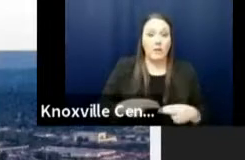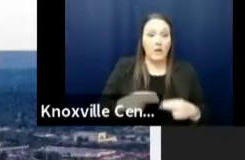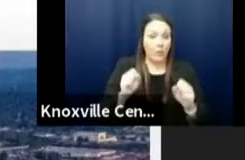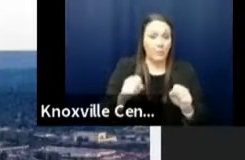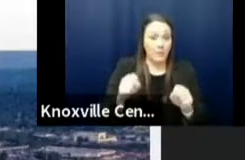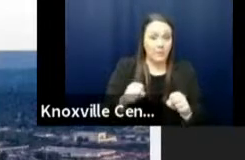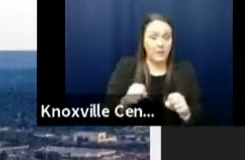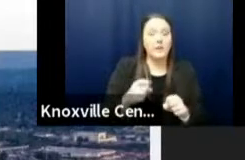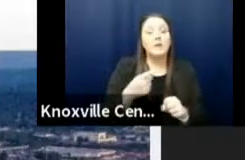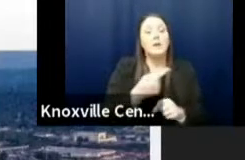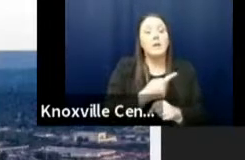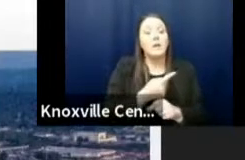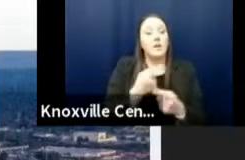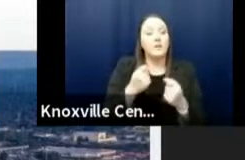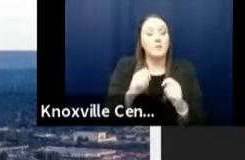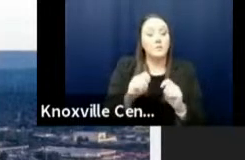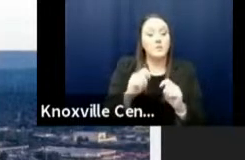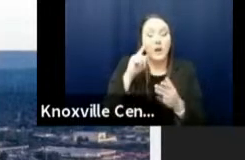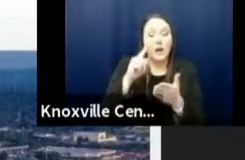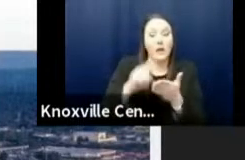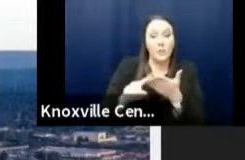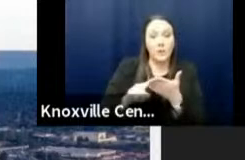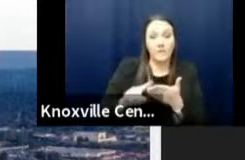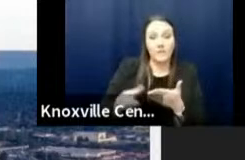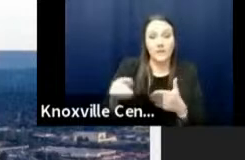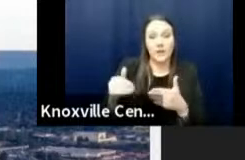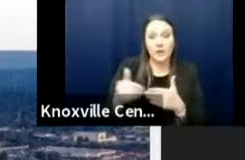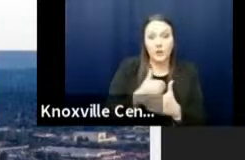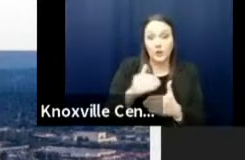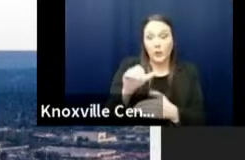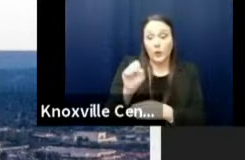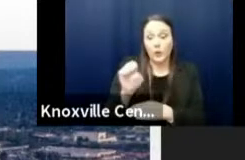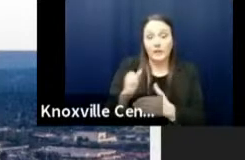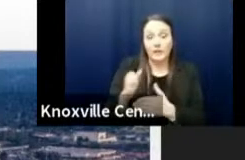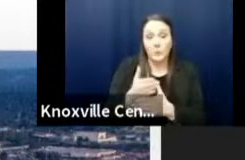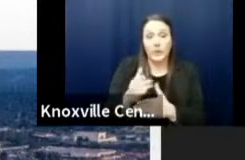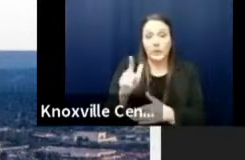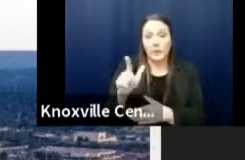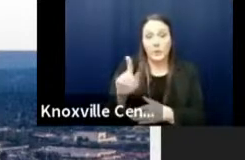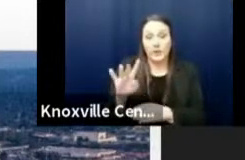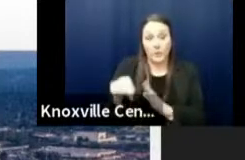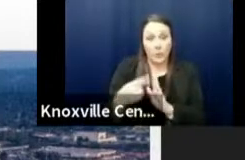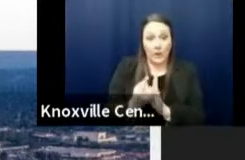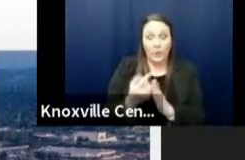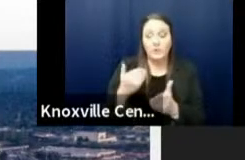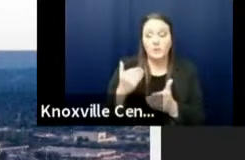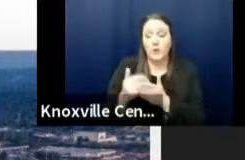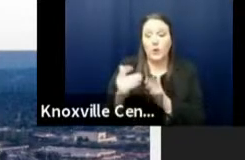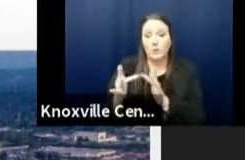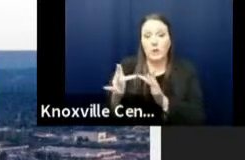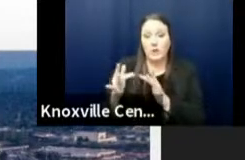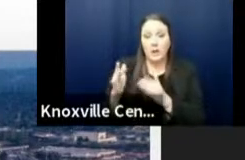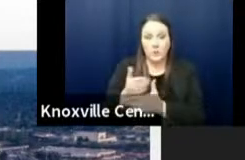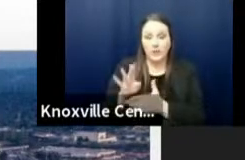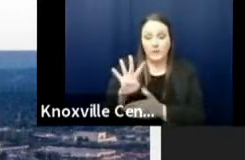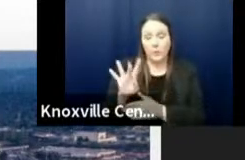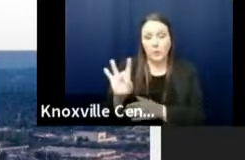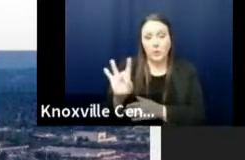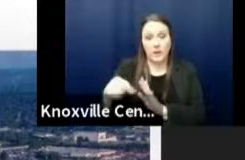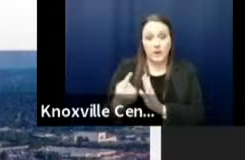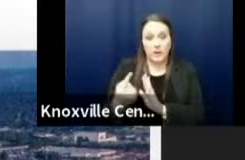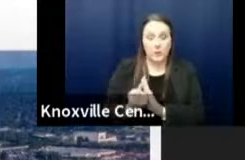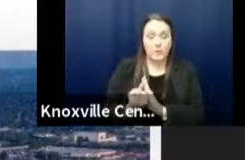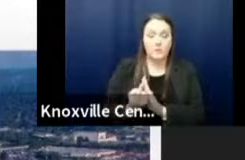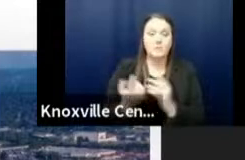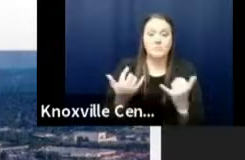this benchmark, we aim to investigate new cases within 24 hours and close contacts within 48 hours. With our